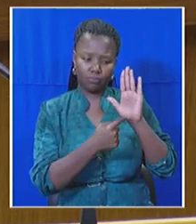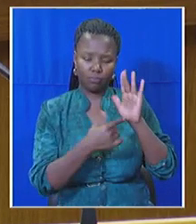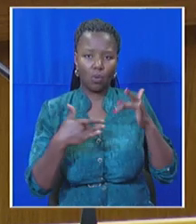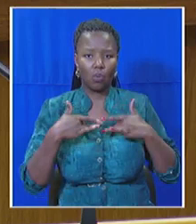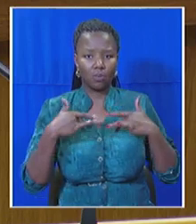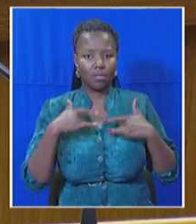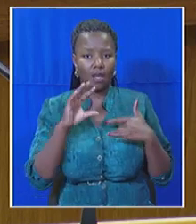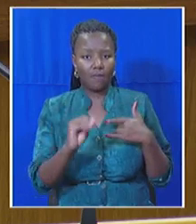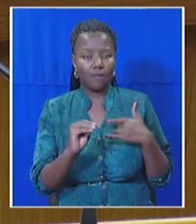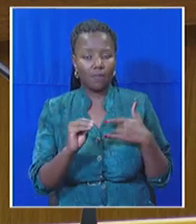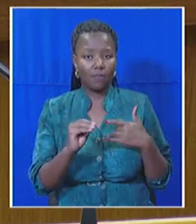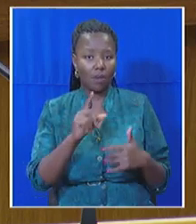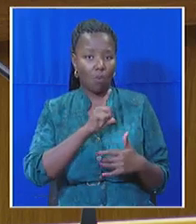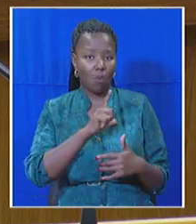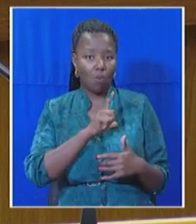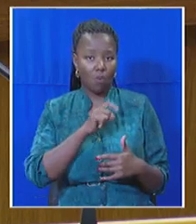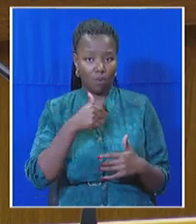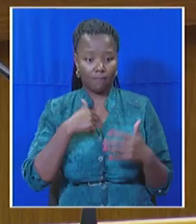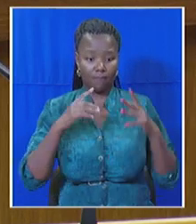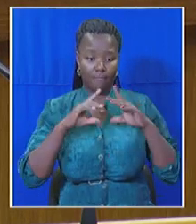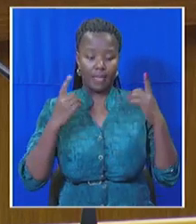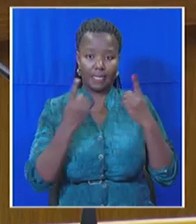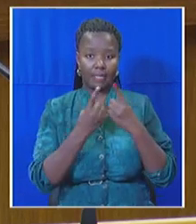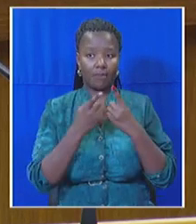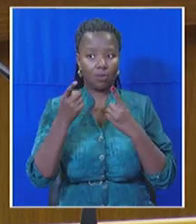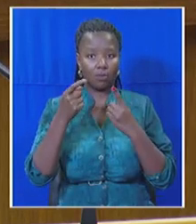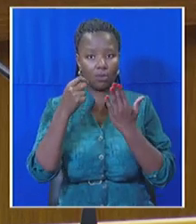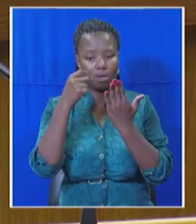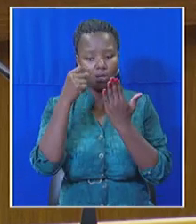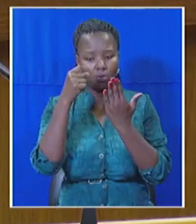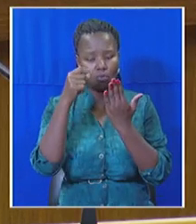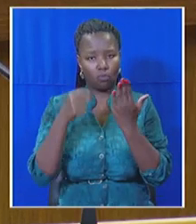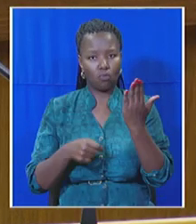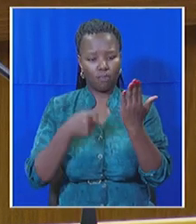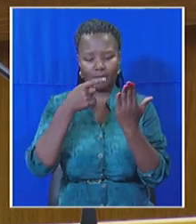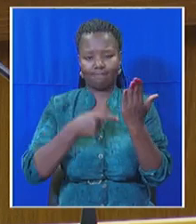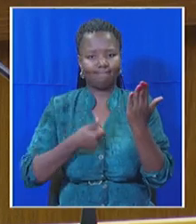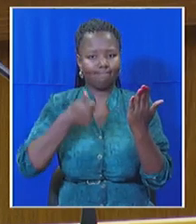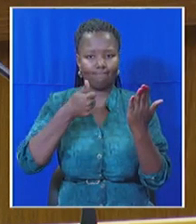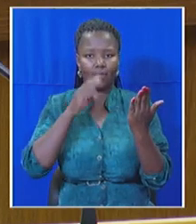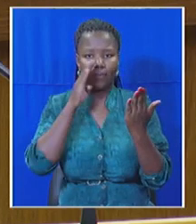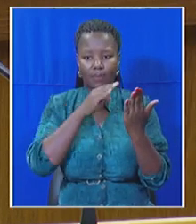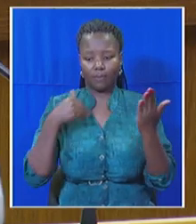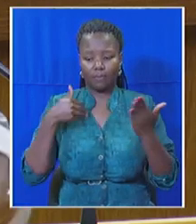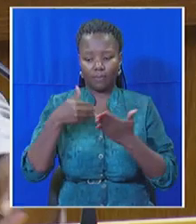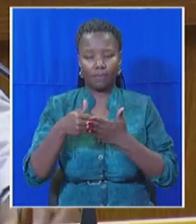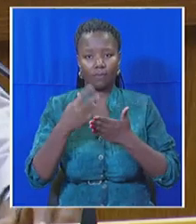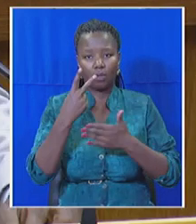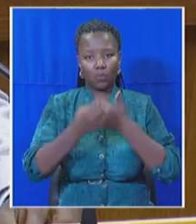concerned about the fact that the department has received qualified audit opinion for 2 consecutive financial